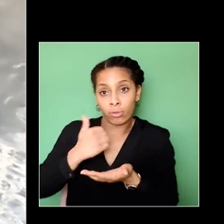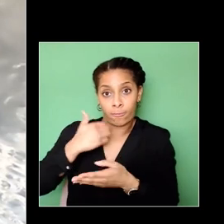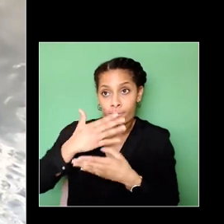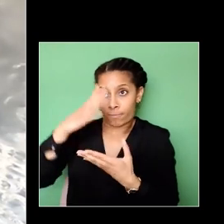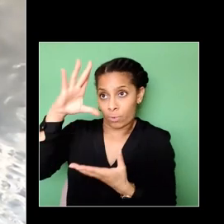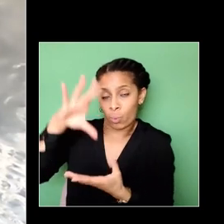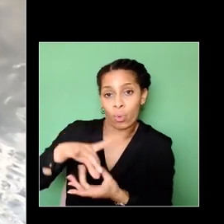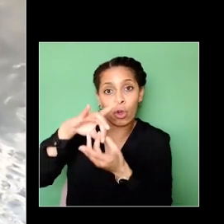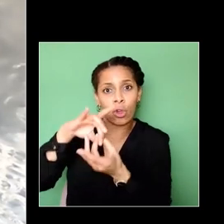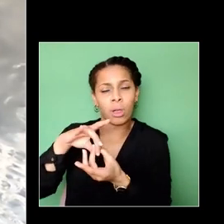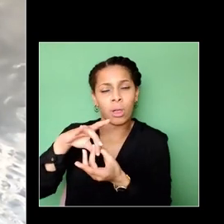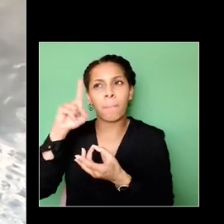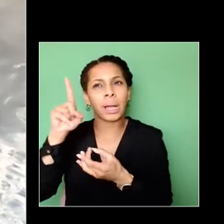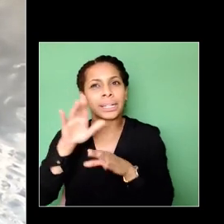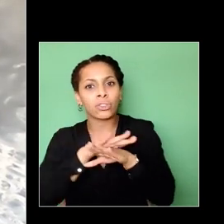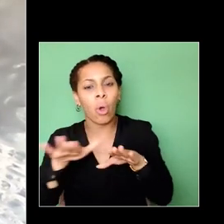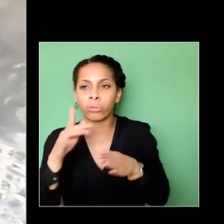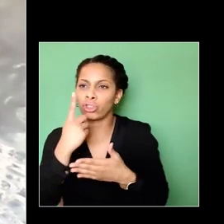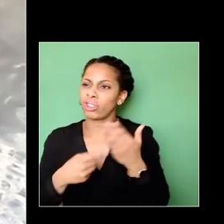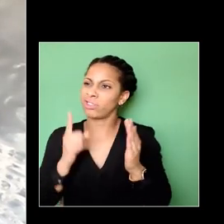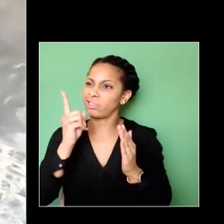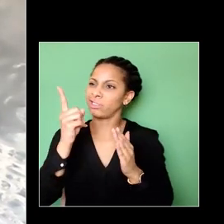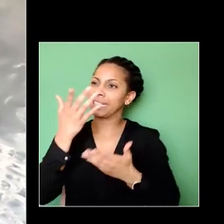that's never a descriptive one. And then